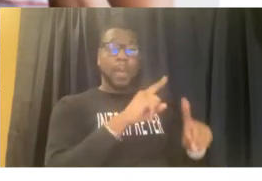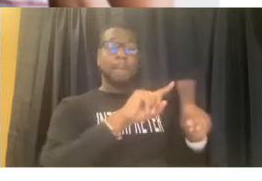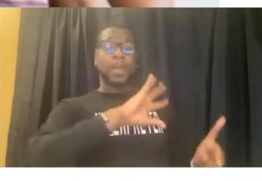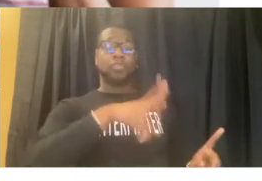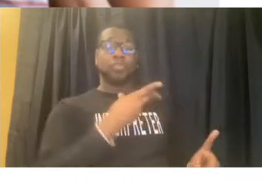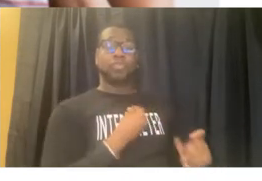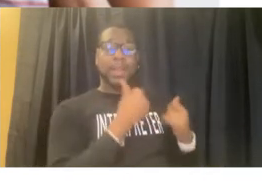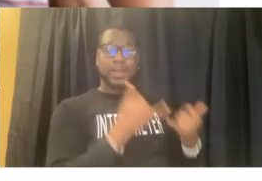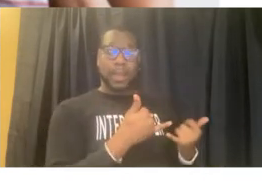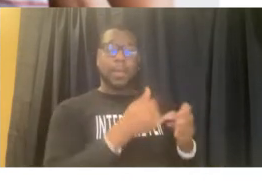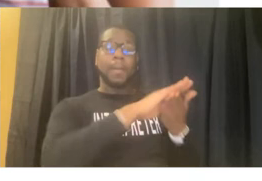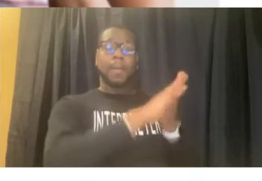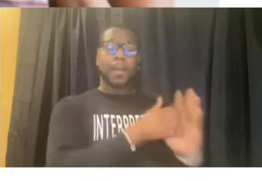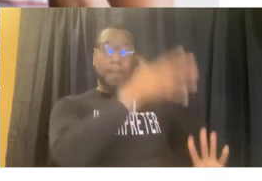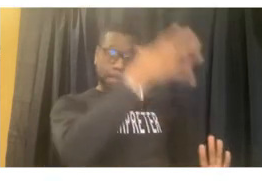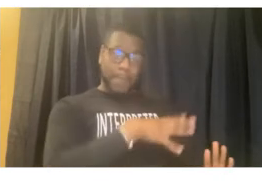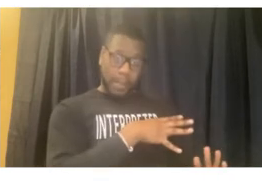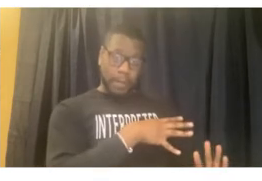no one will support me anymore.